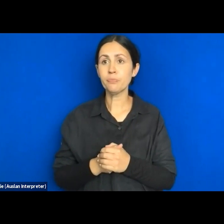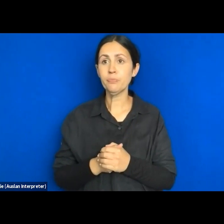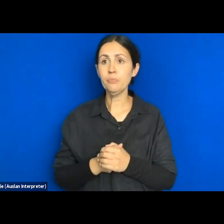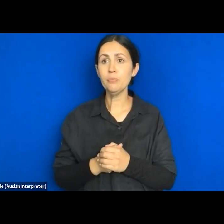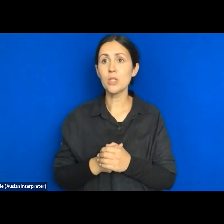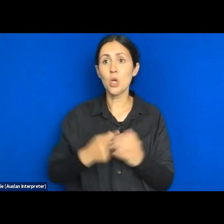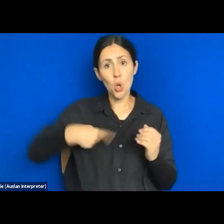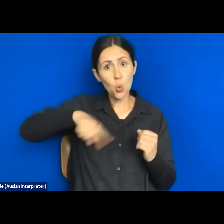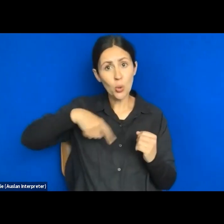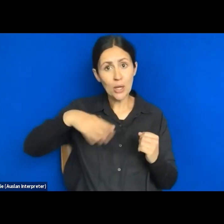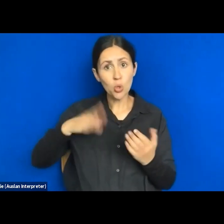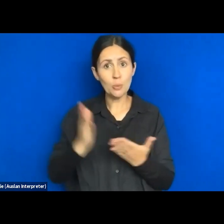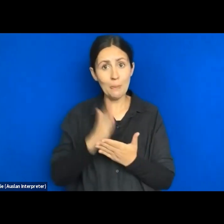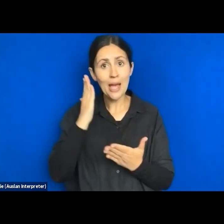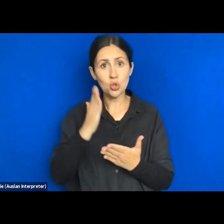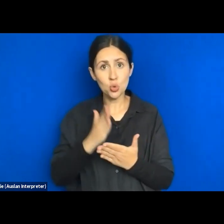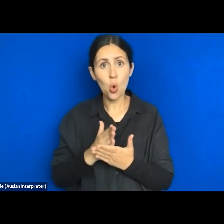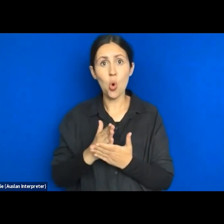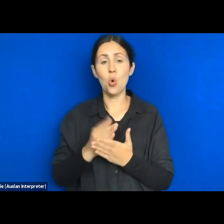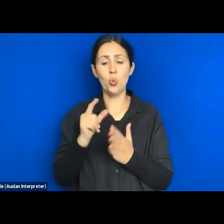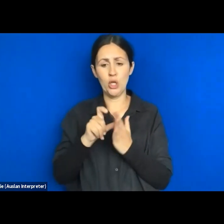but how we go about pursuing them.